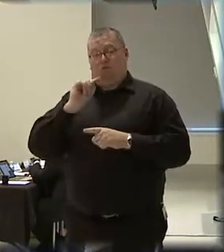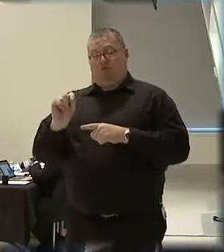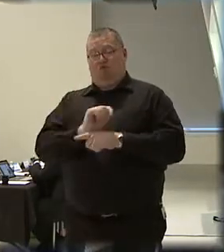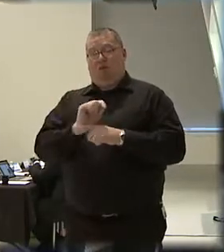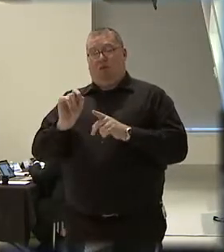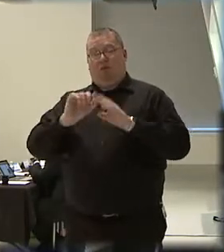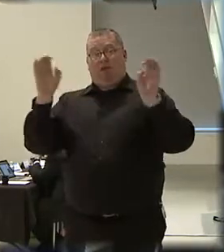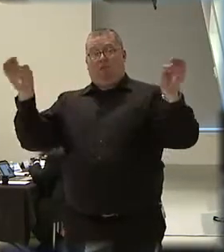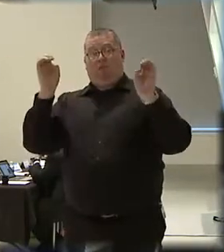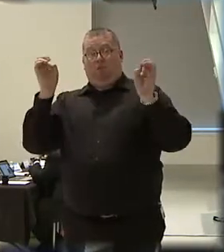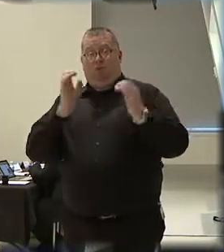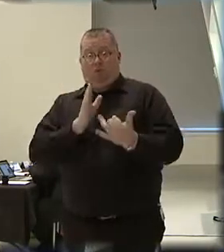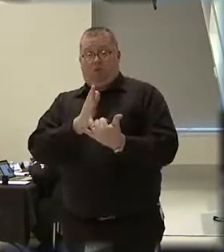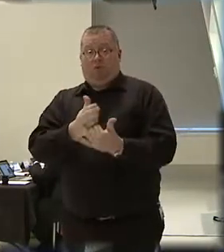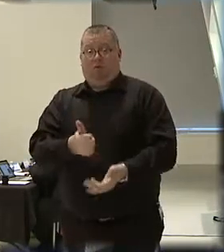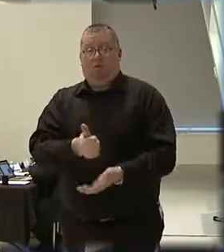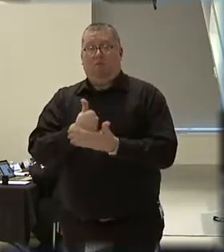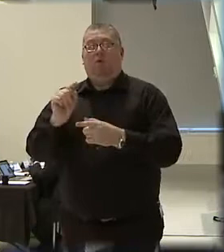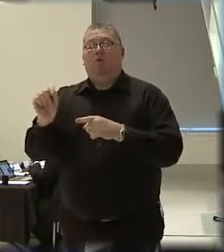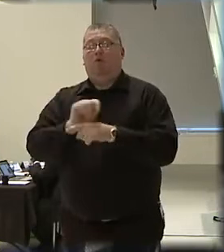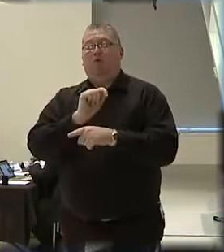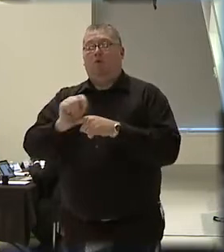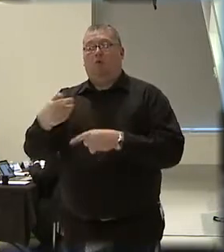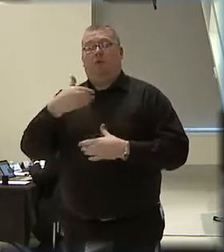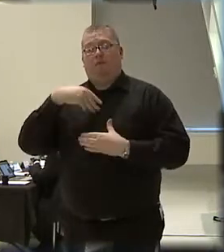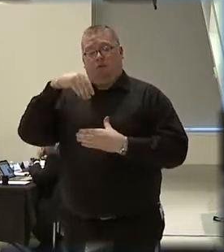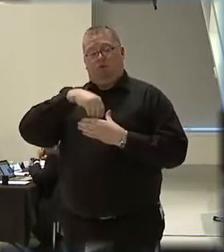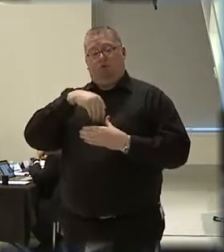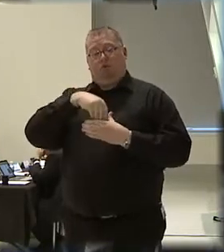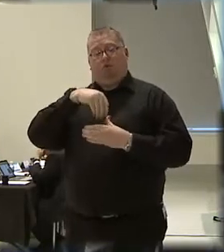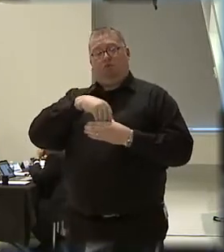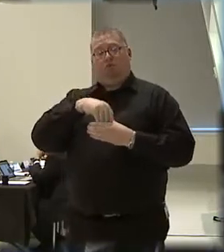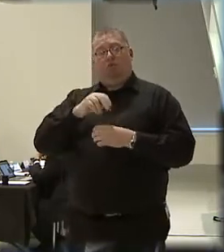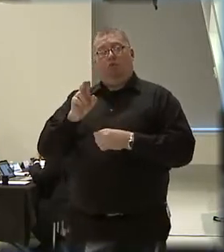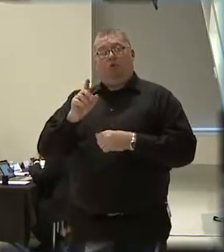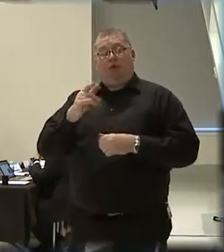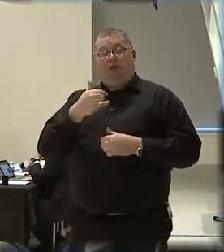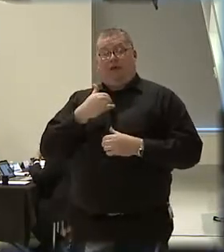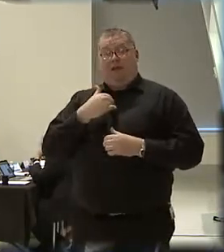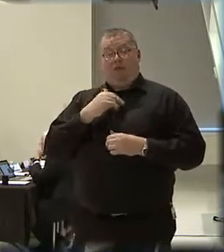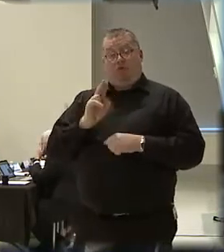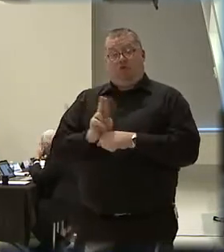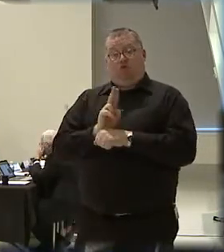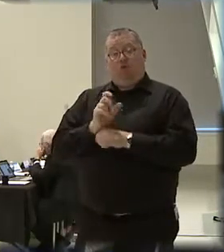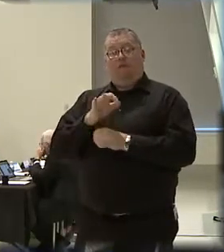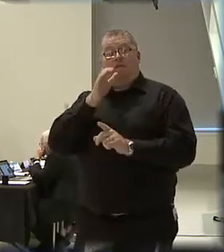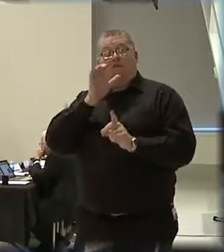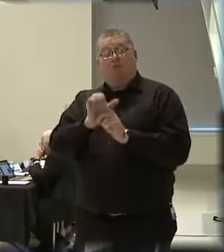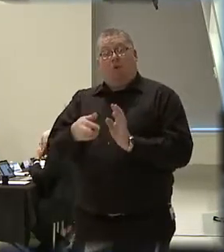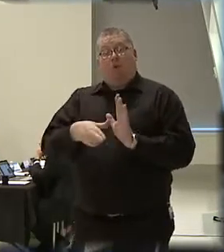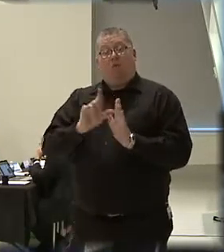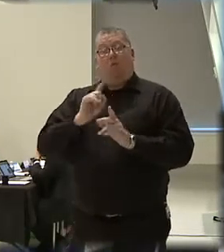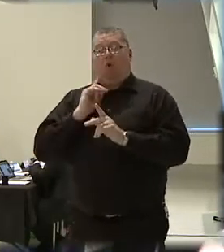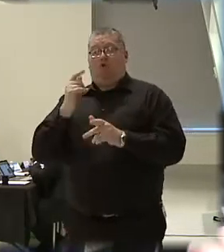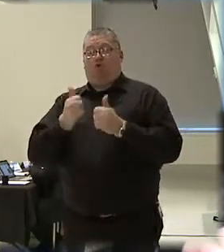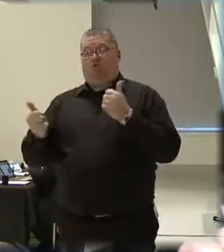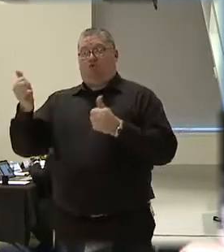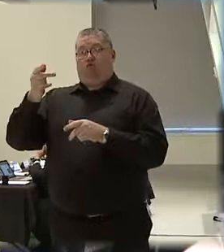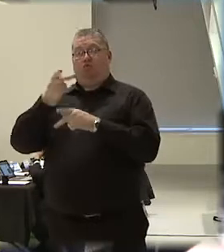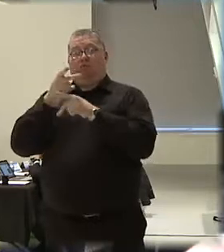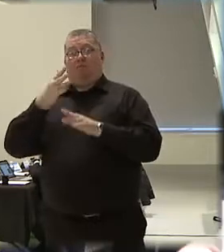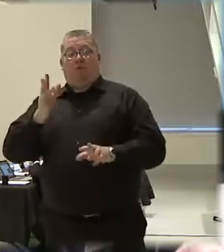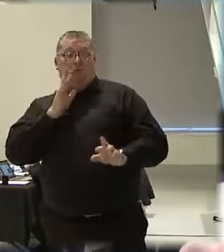intervention training. Do you have an internal use of force review where a supervisor responds to the